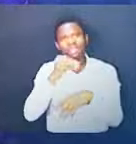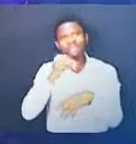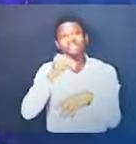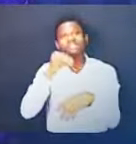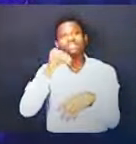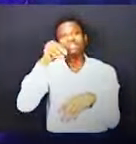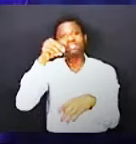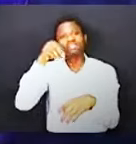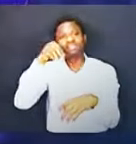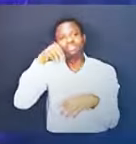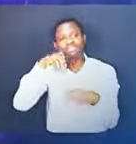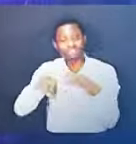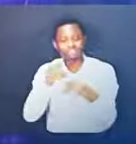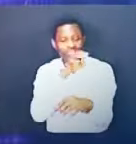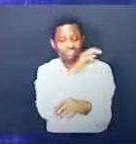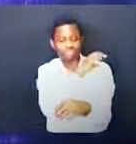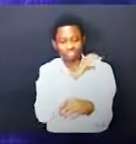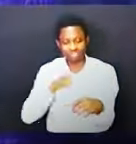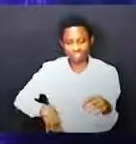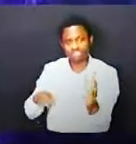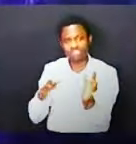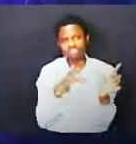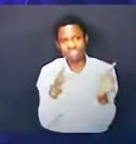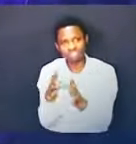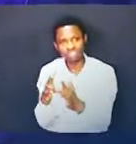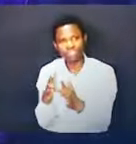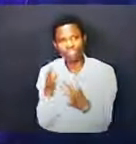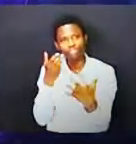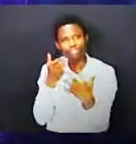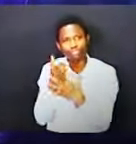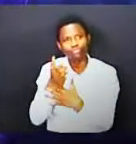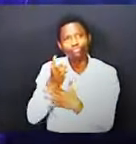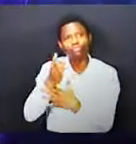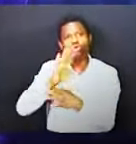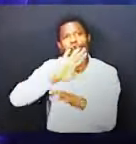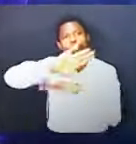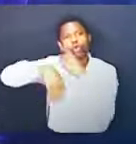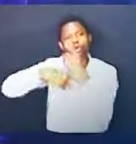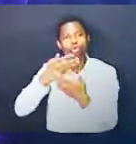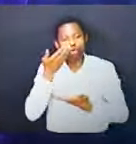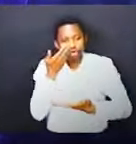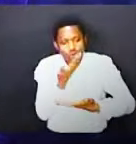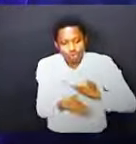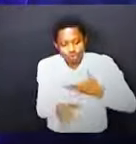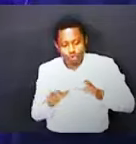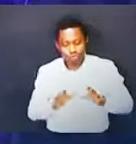ever. And because it's a prayer, you see the amen, amen.